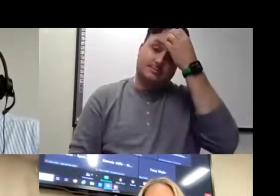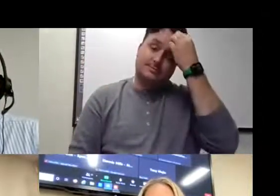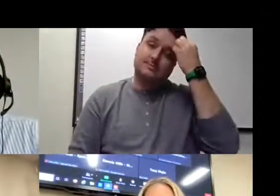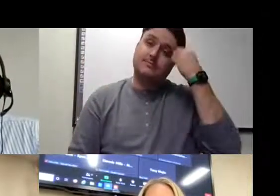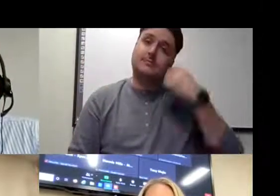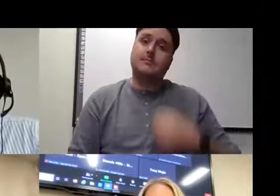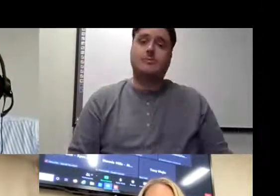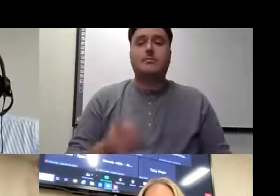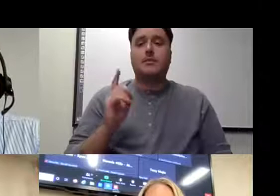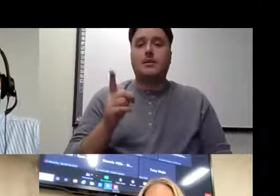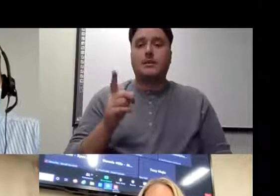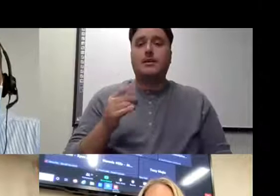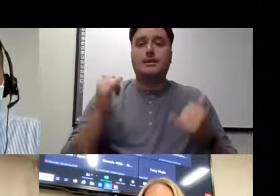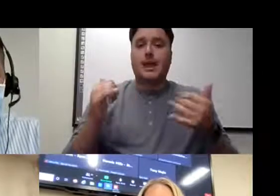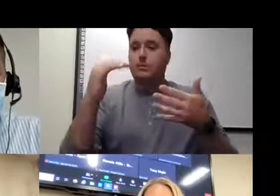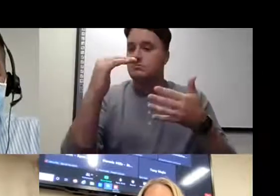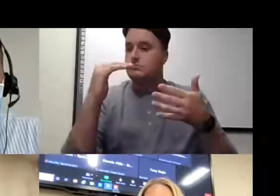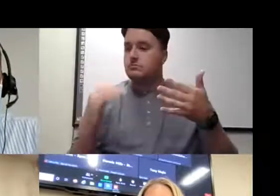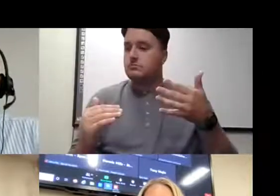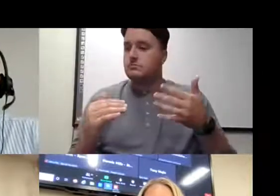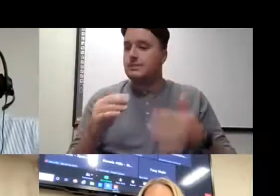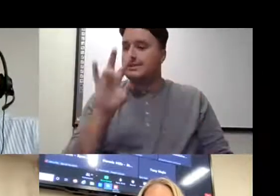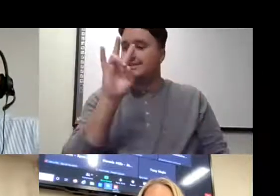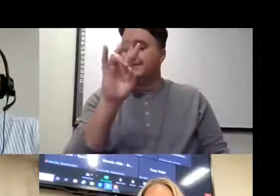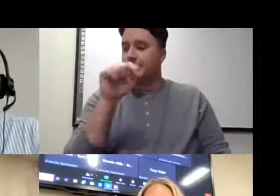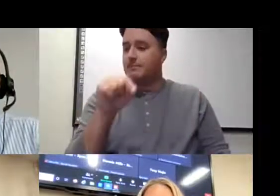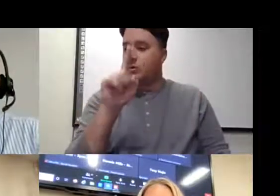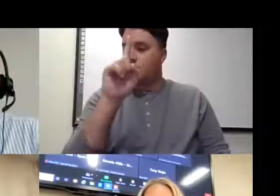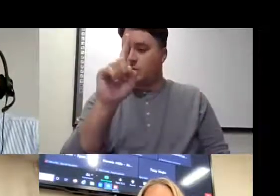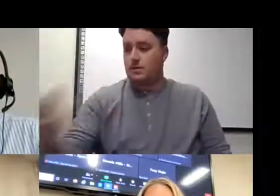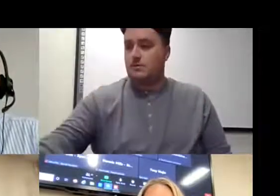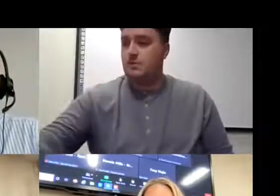All right, we are moving on to item 7.1.